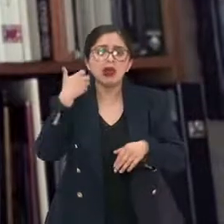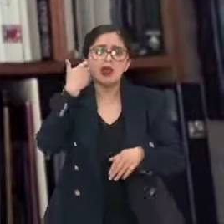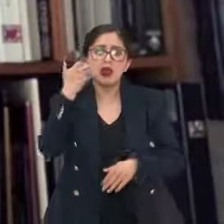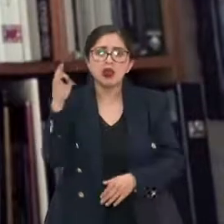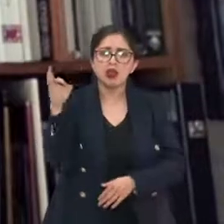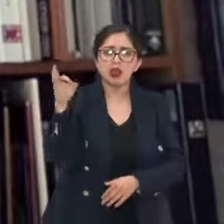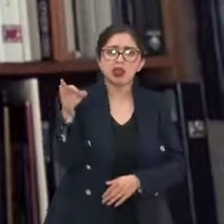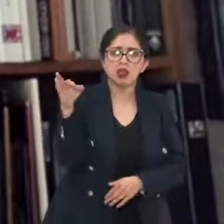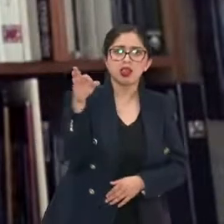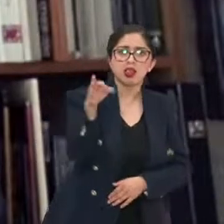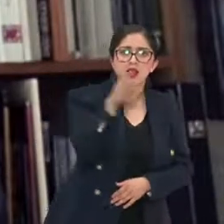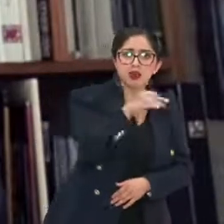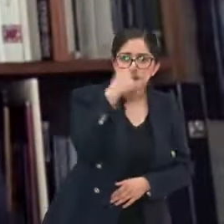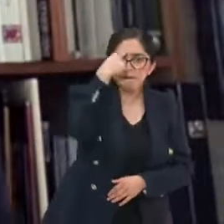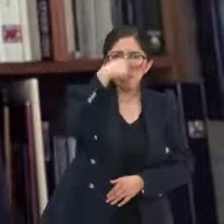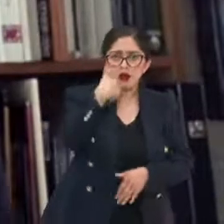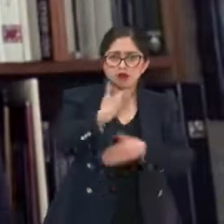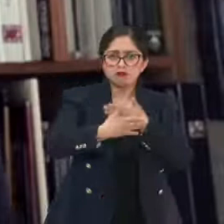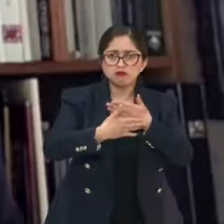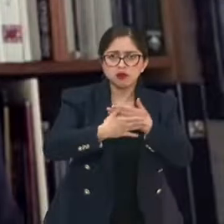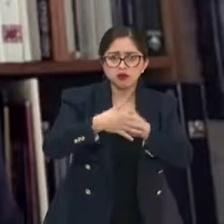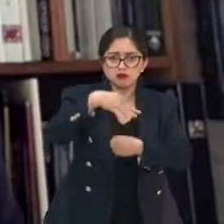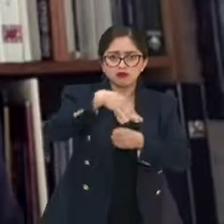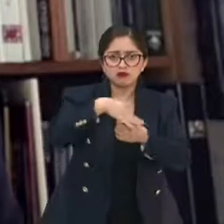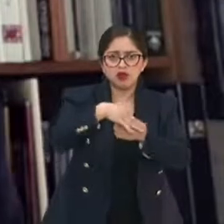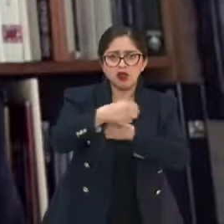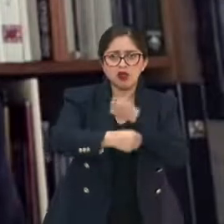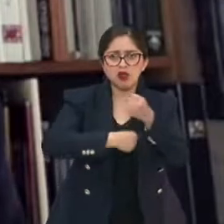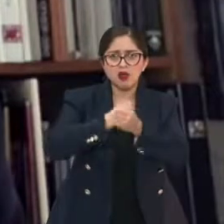a manipulation that allowed him